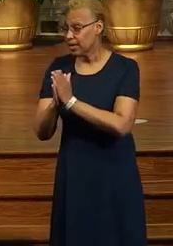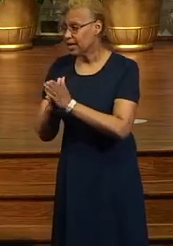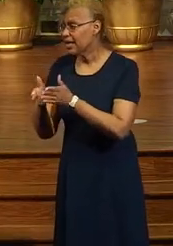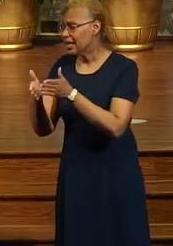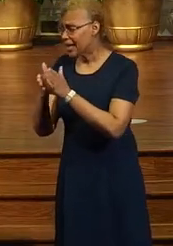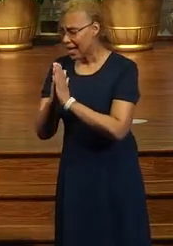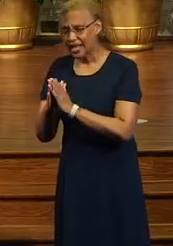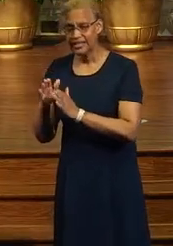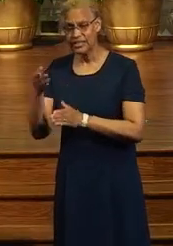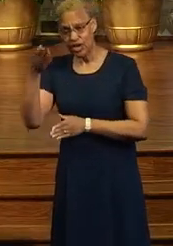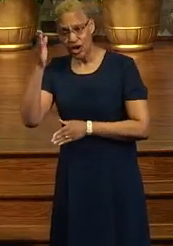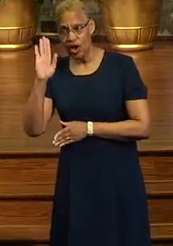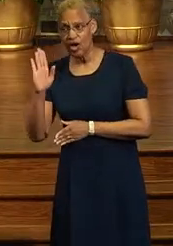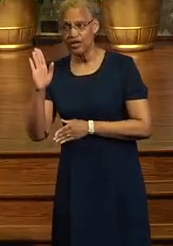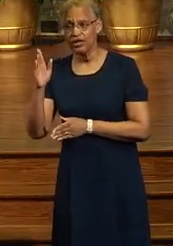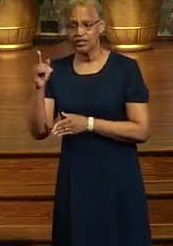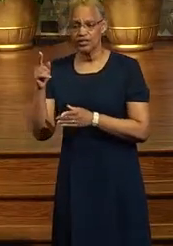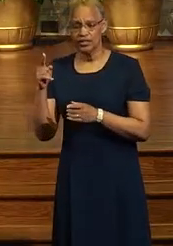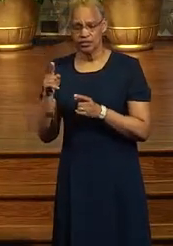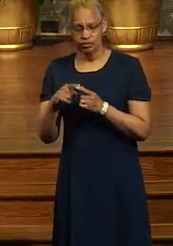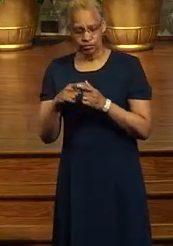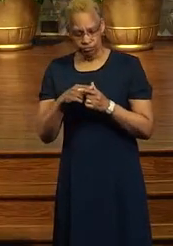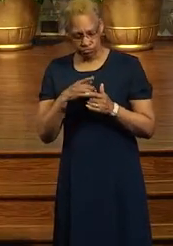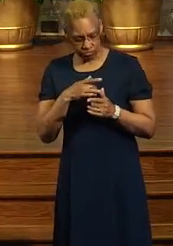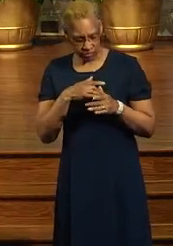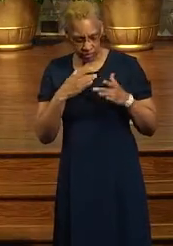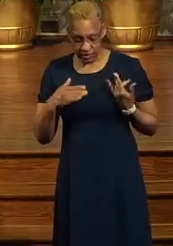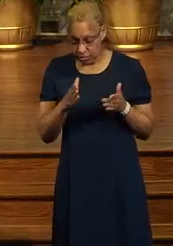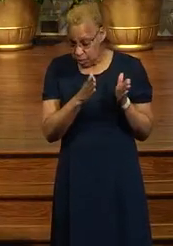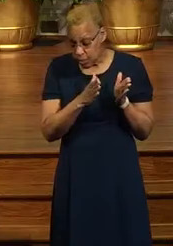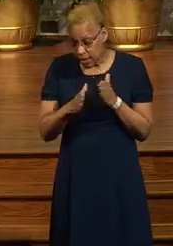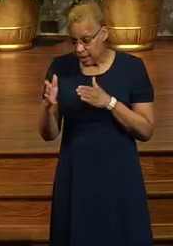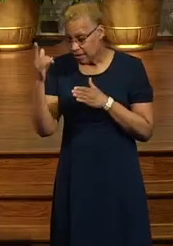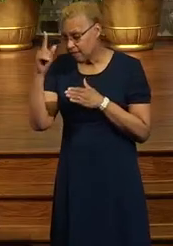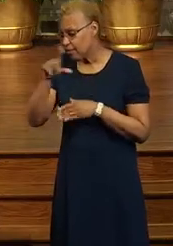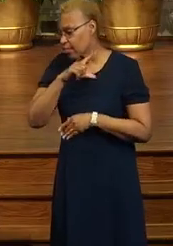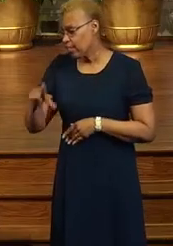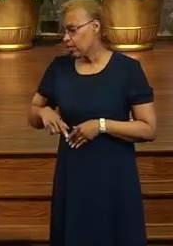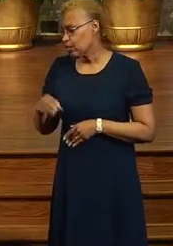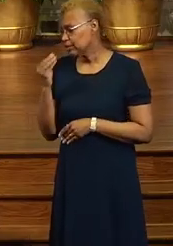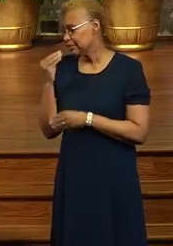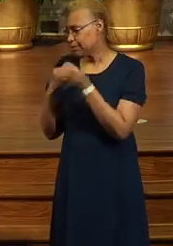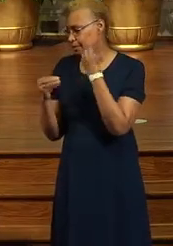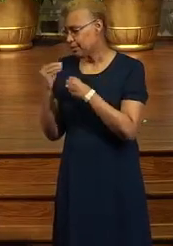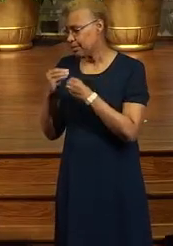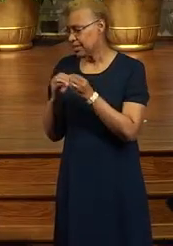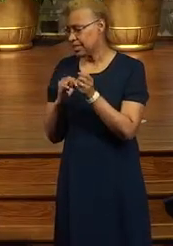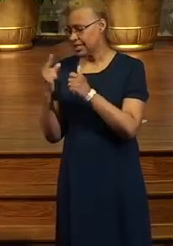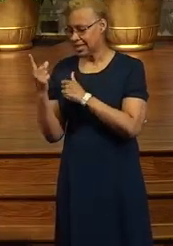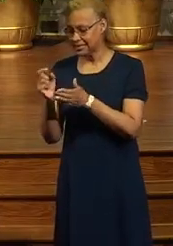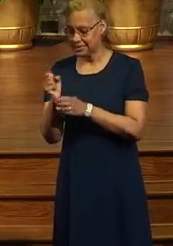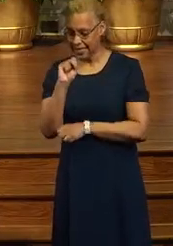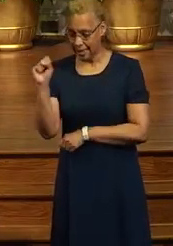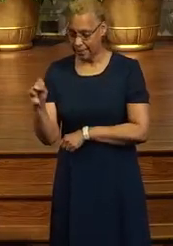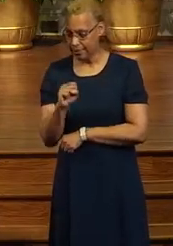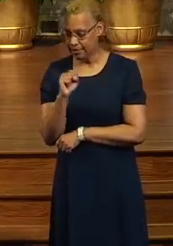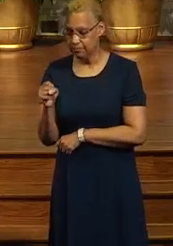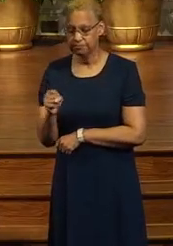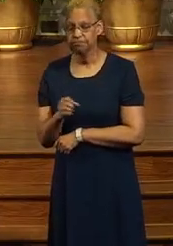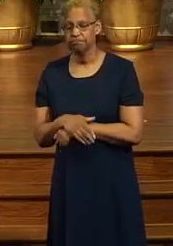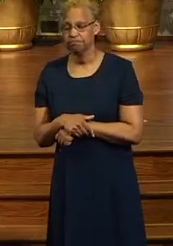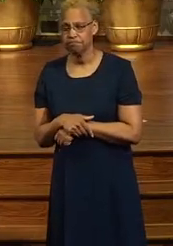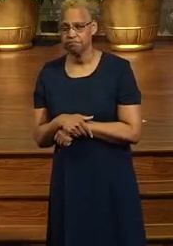we prepare for Holy Communion on next Sabbath. Let's ask God to remove from within us the things